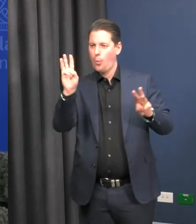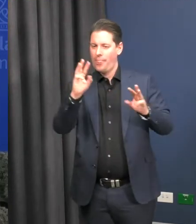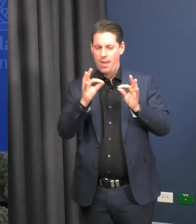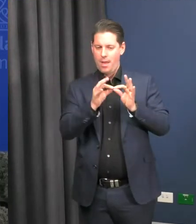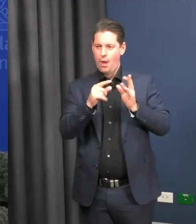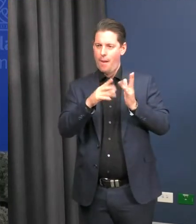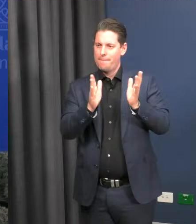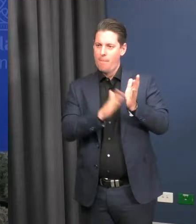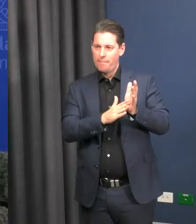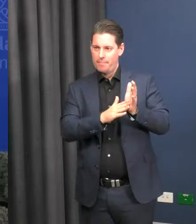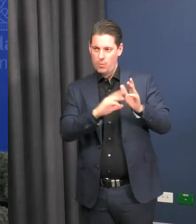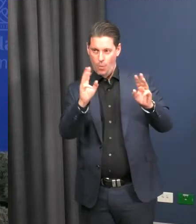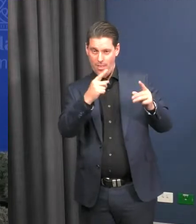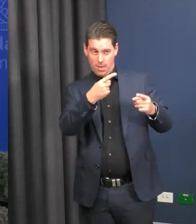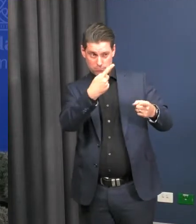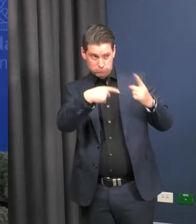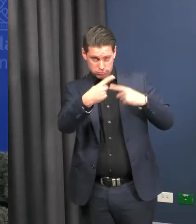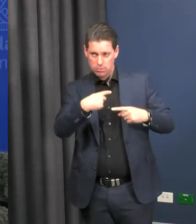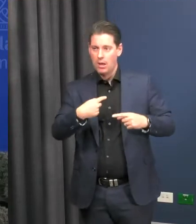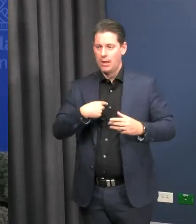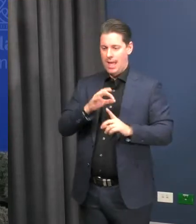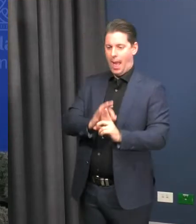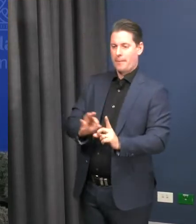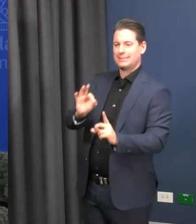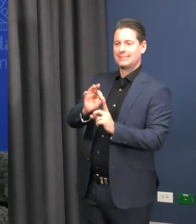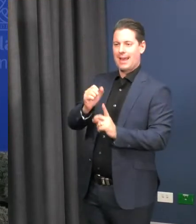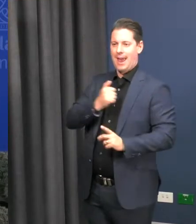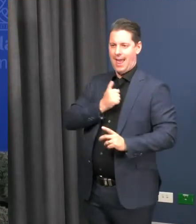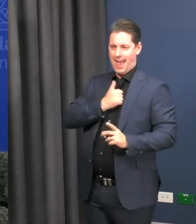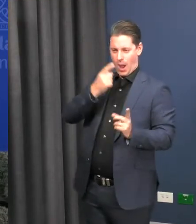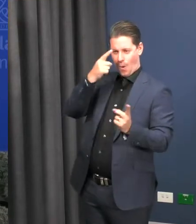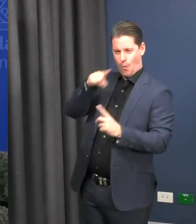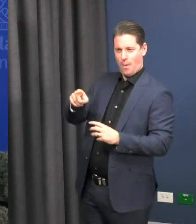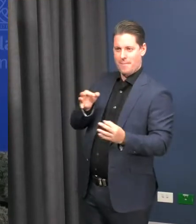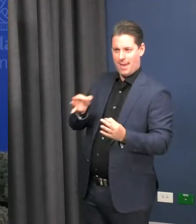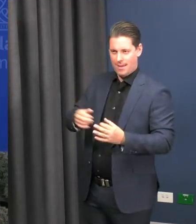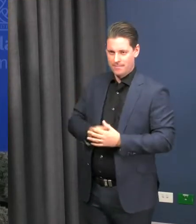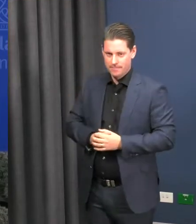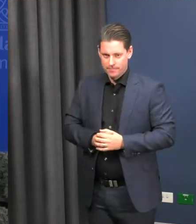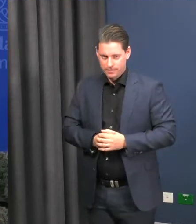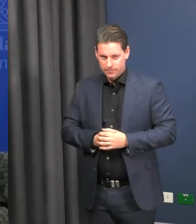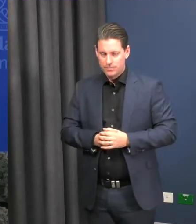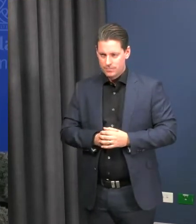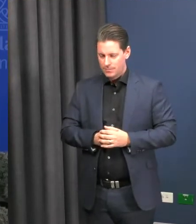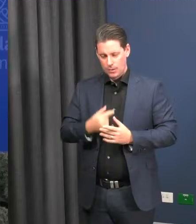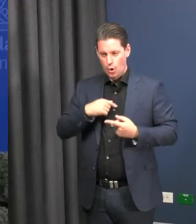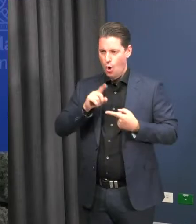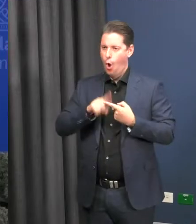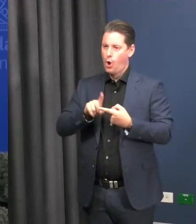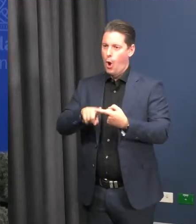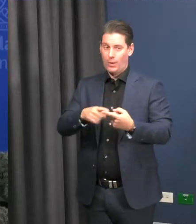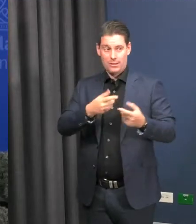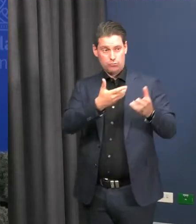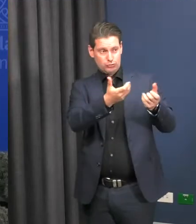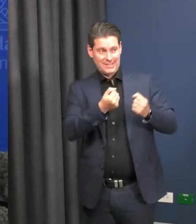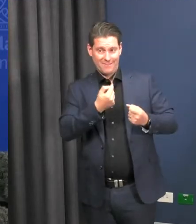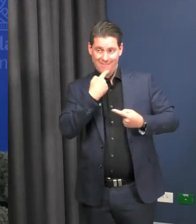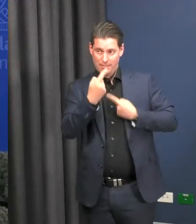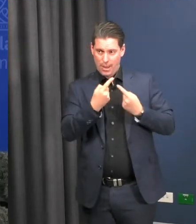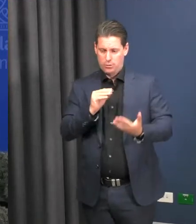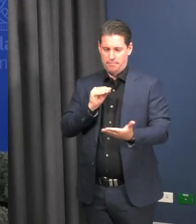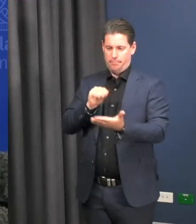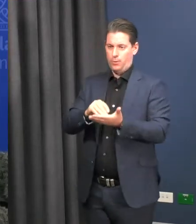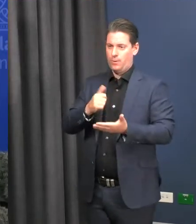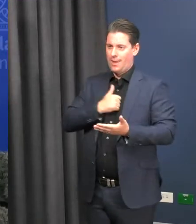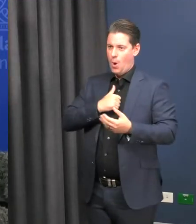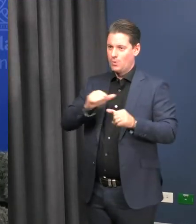to update our modelling. That process will be ongoing. If we receive new information, we'll plug that into our model, we'll update the modelling.